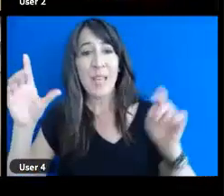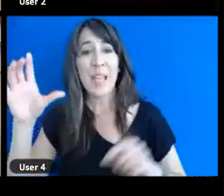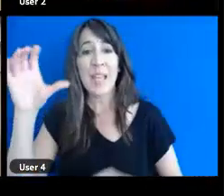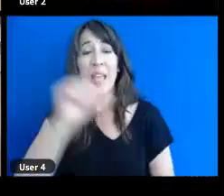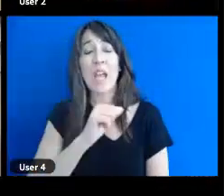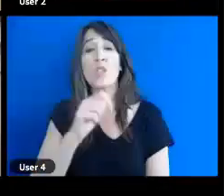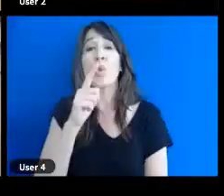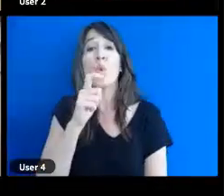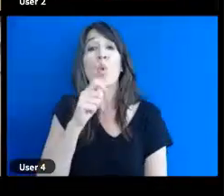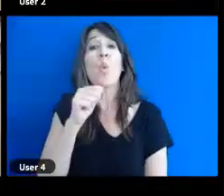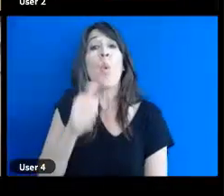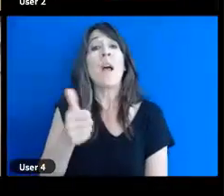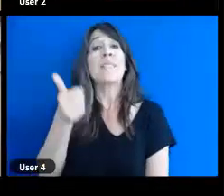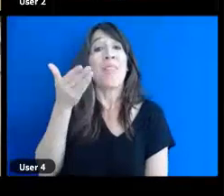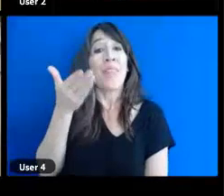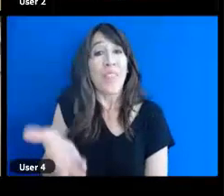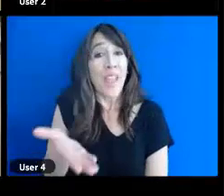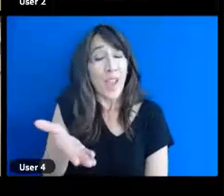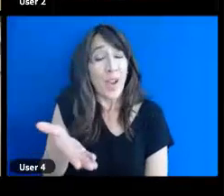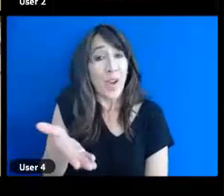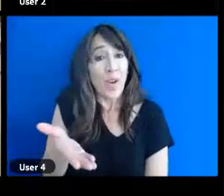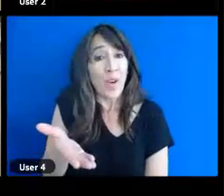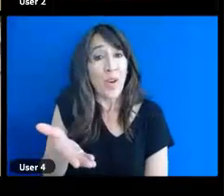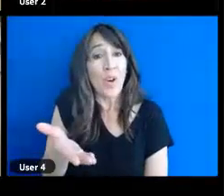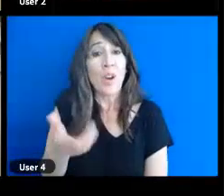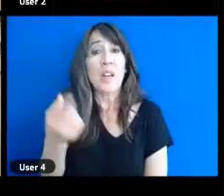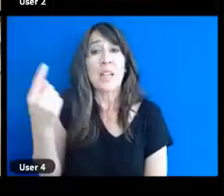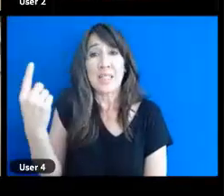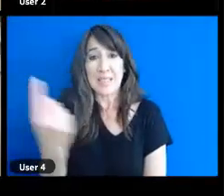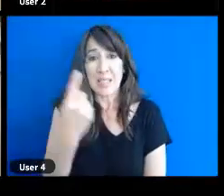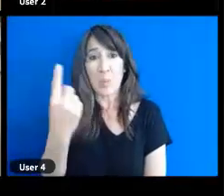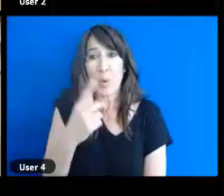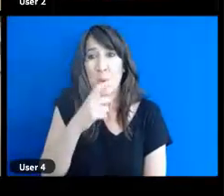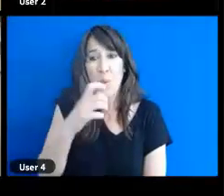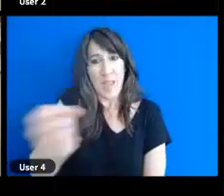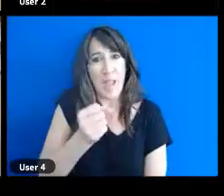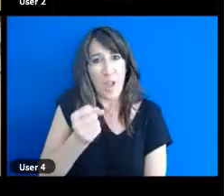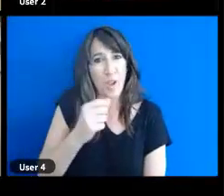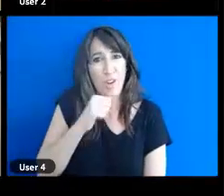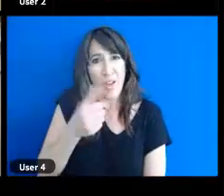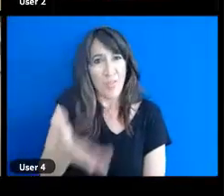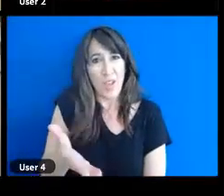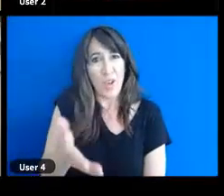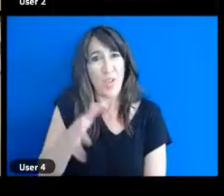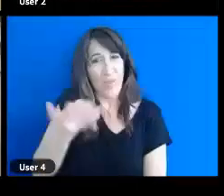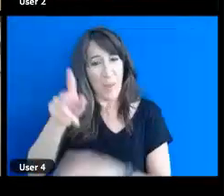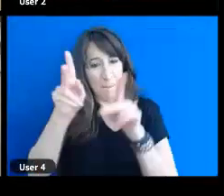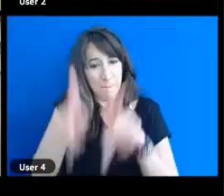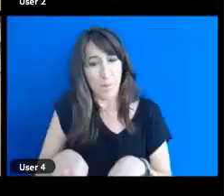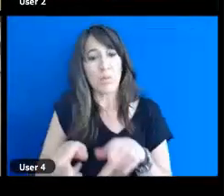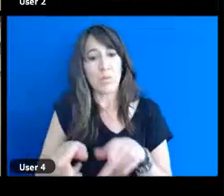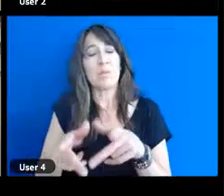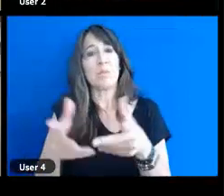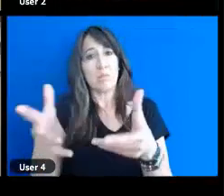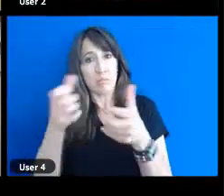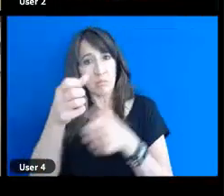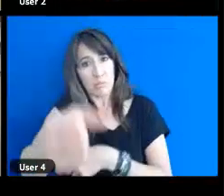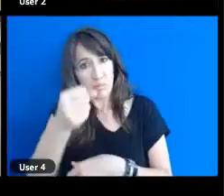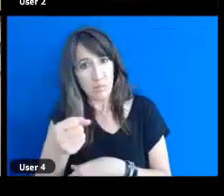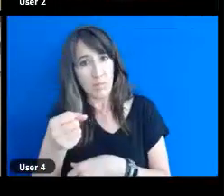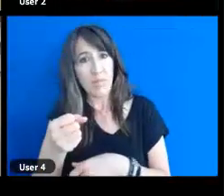successful. And guess who was the one person that was not literally at the table? It was the person that they were